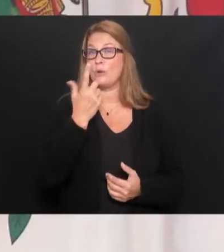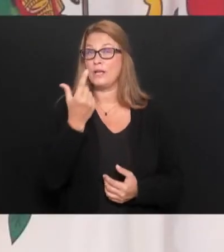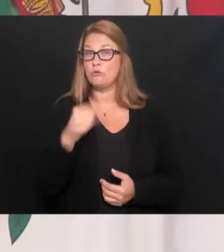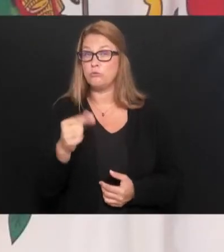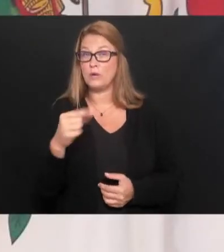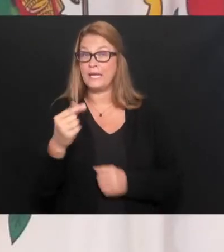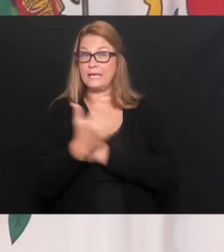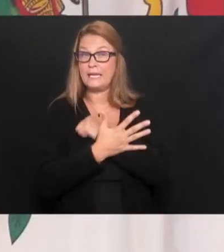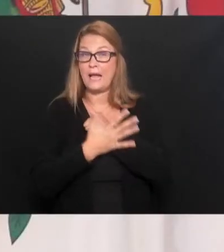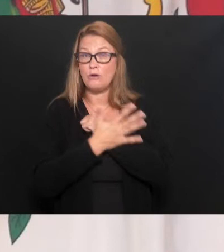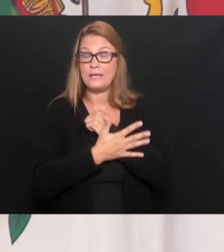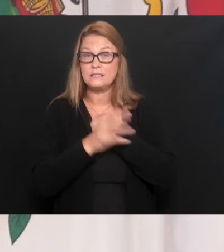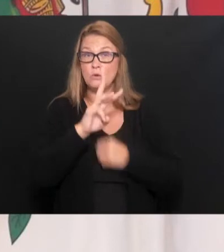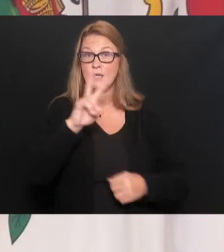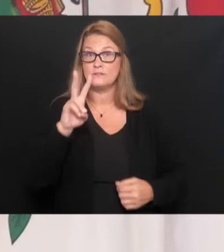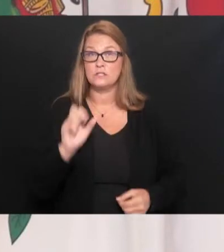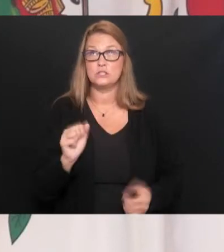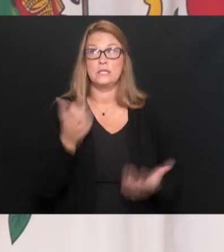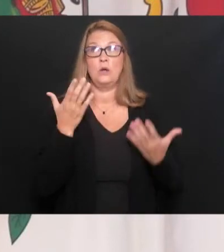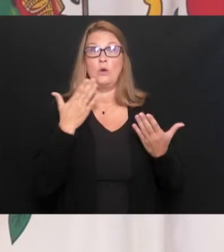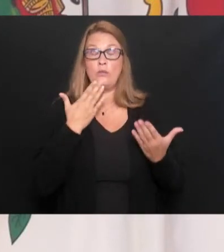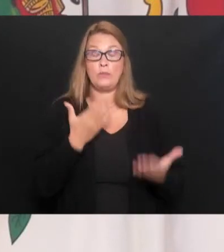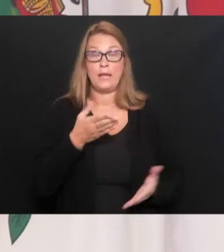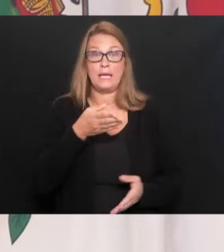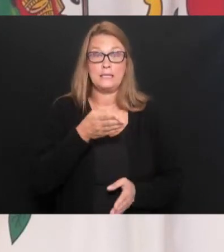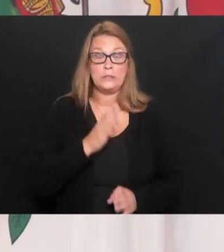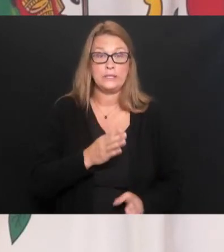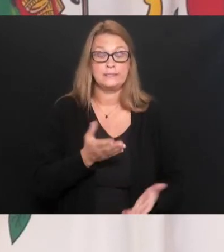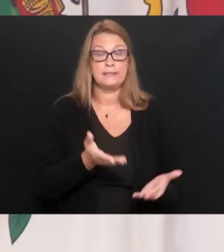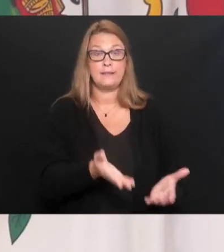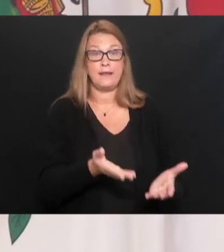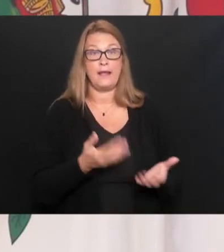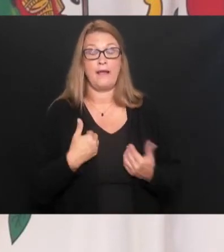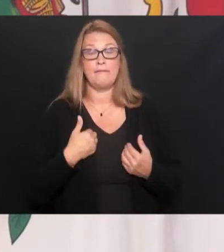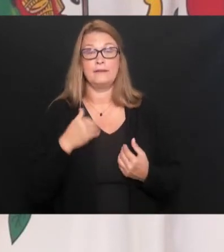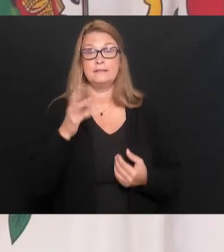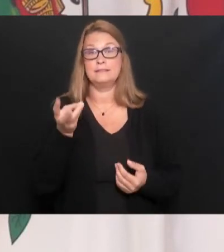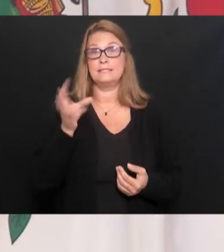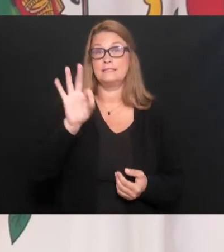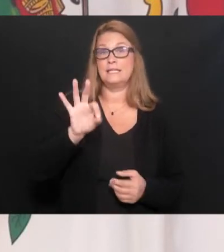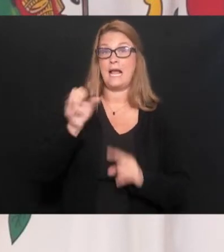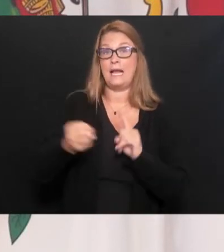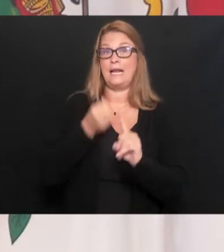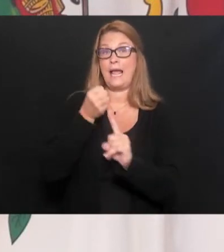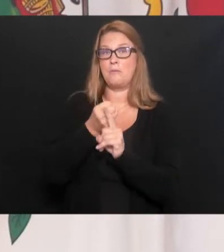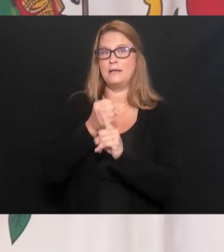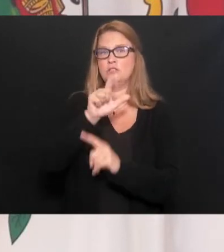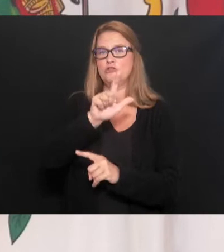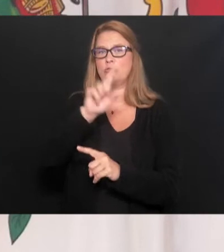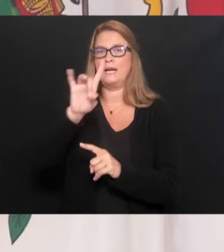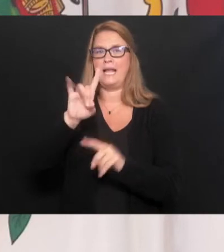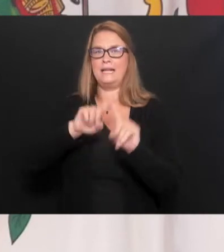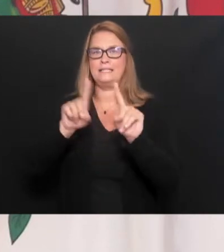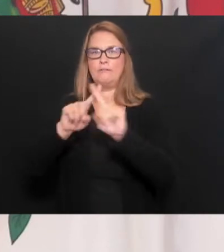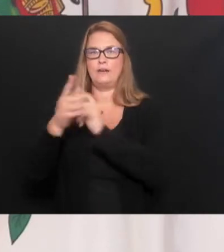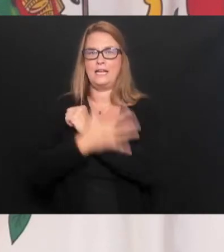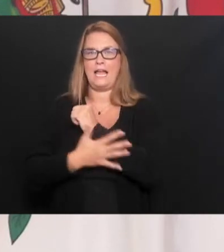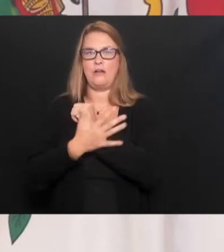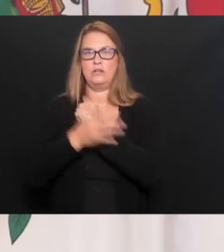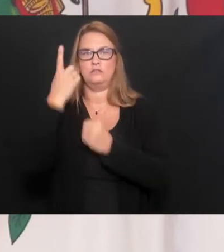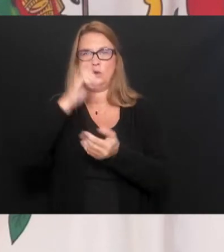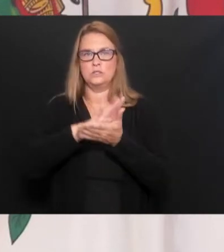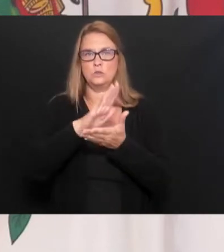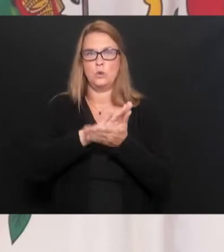West Virginia now, thank goodness. And we have 69 outbreaks in 28 counties on our school kids